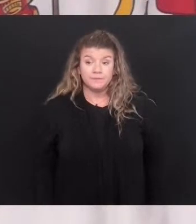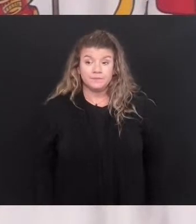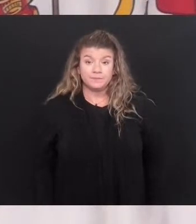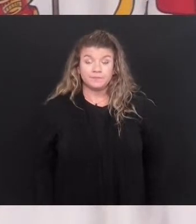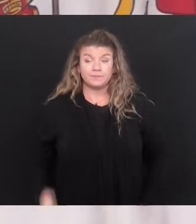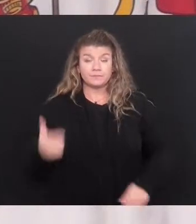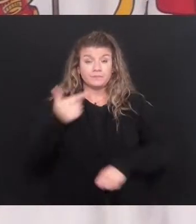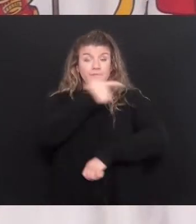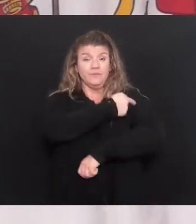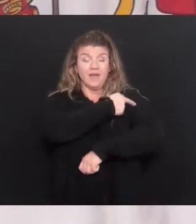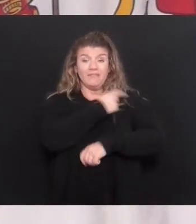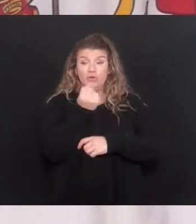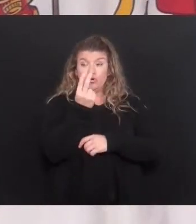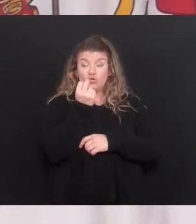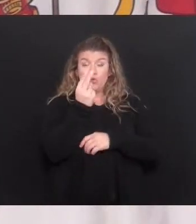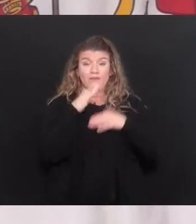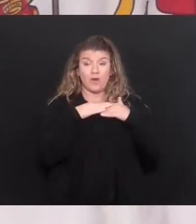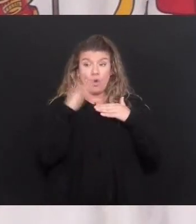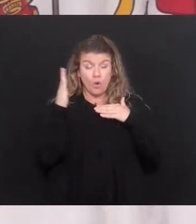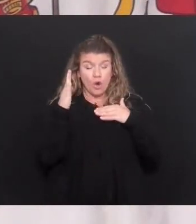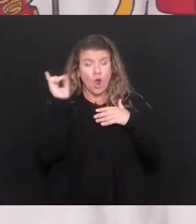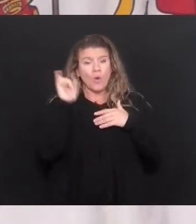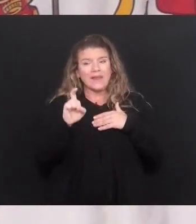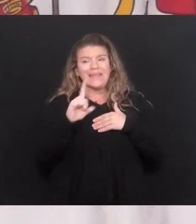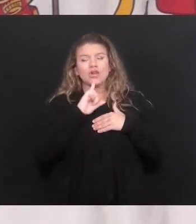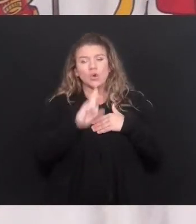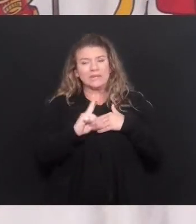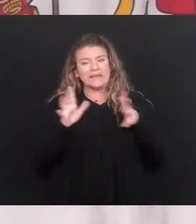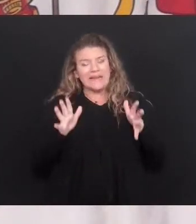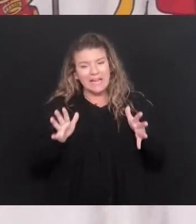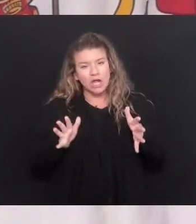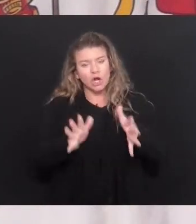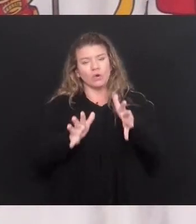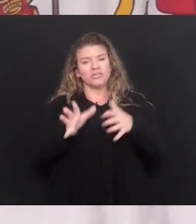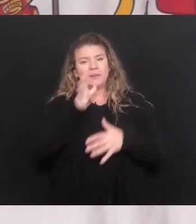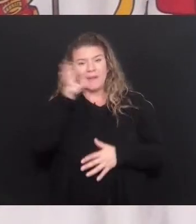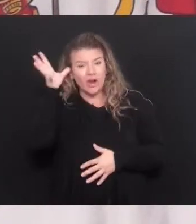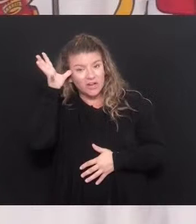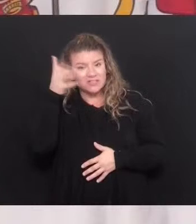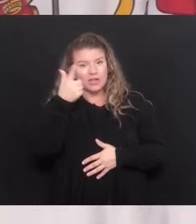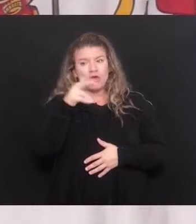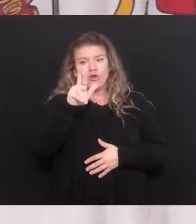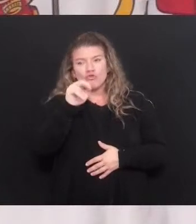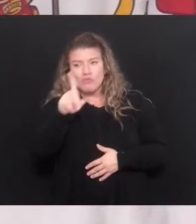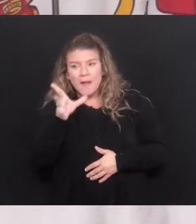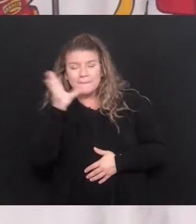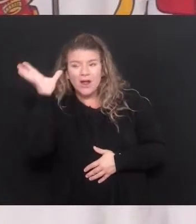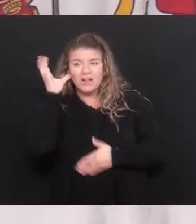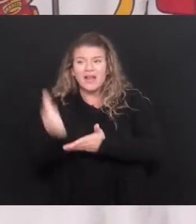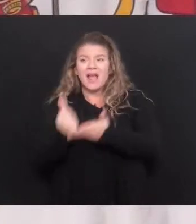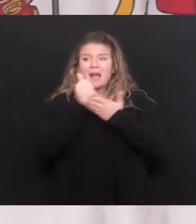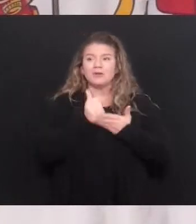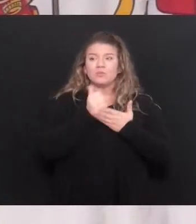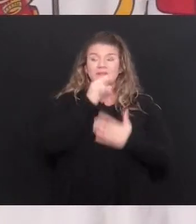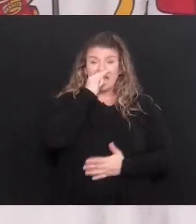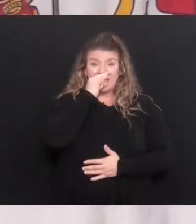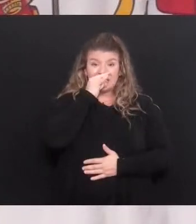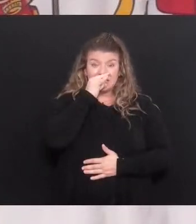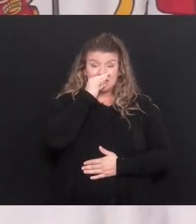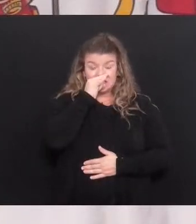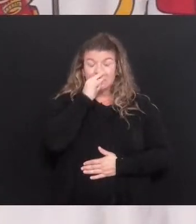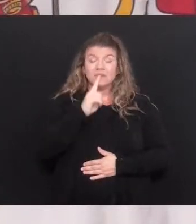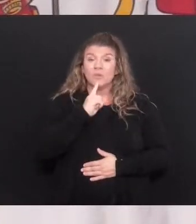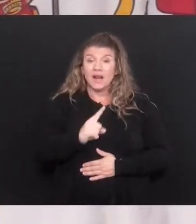Vaccine eligibility, 12 and older, we need to really push our parents and grandparents to help us with these kids now, especially.